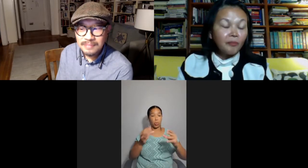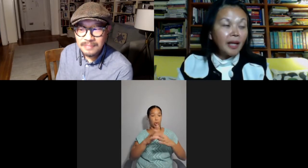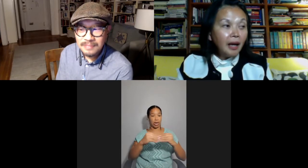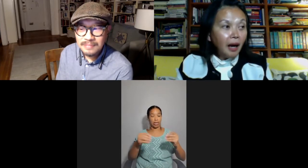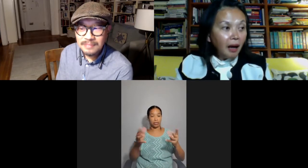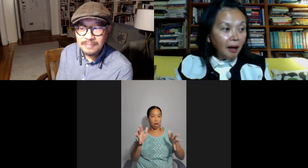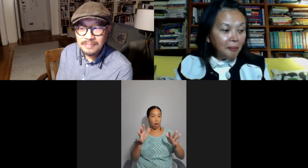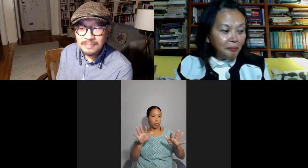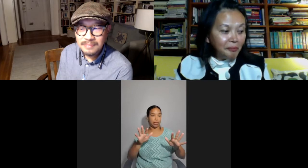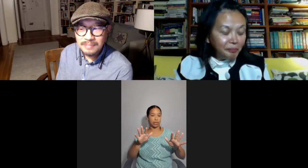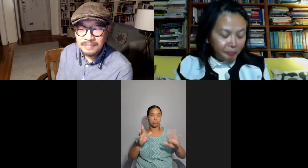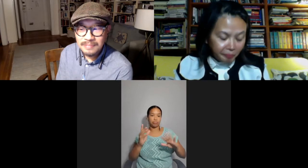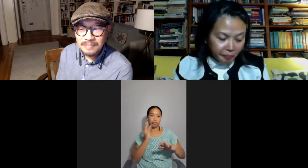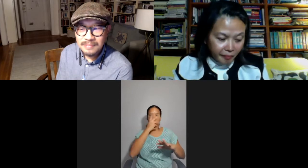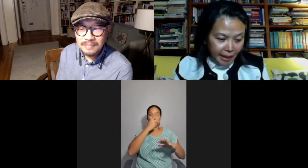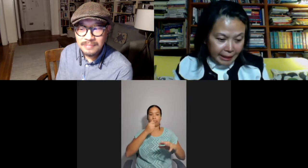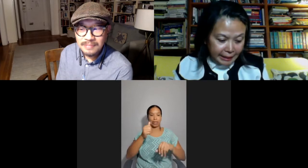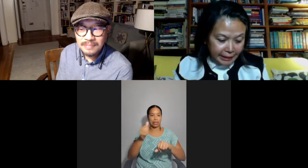in